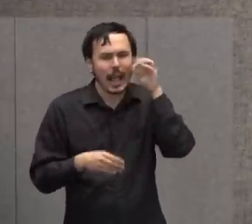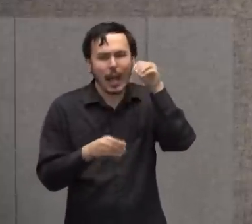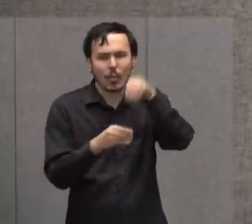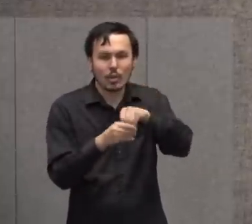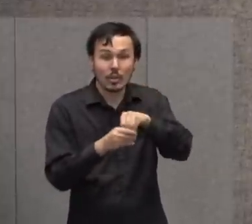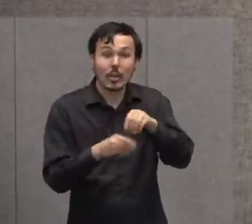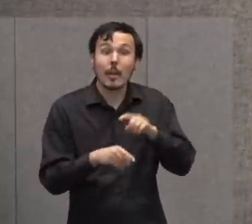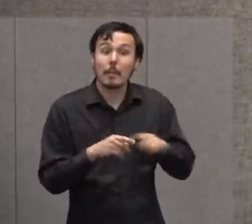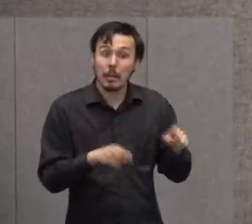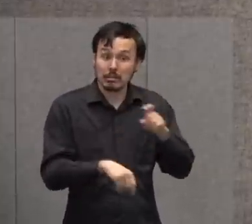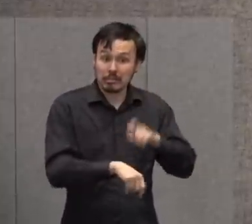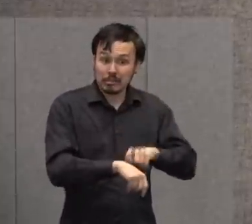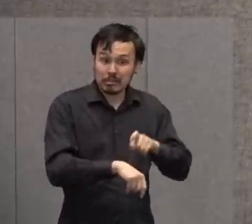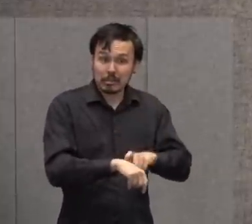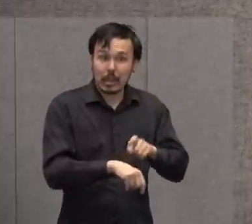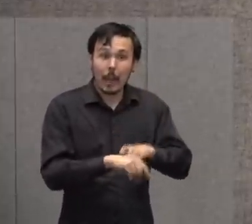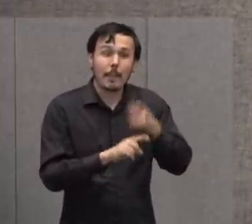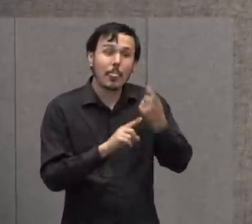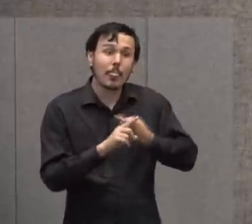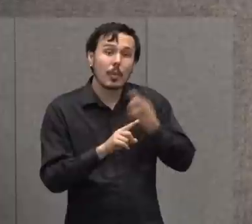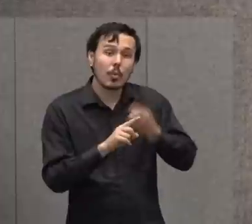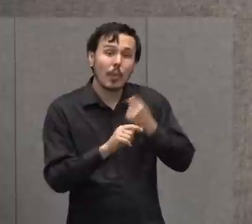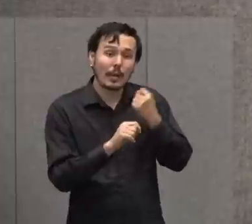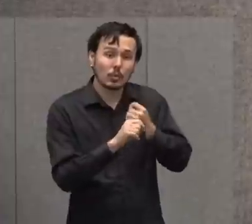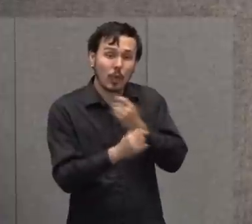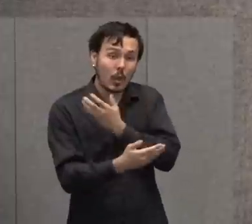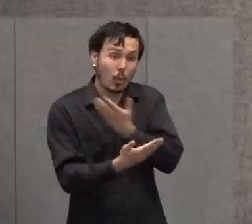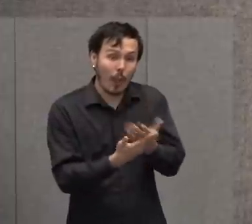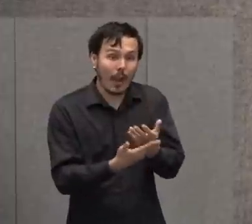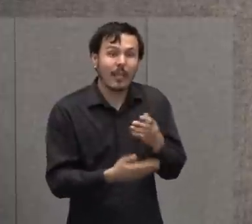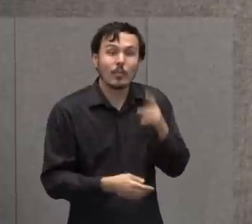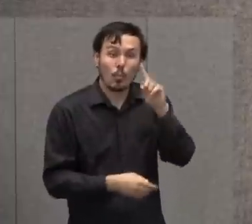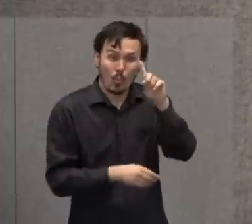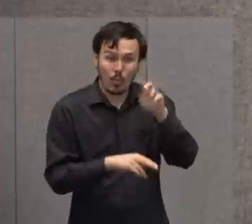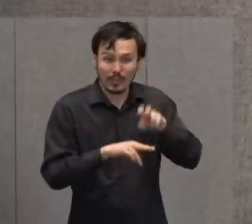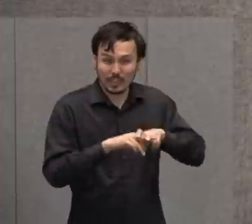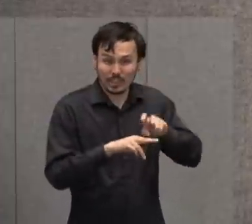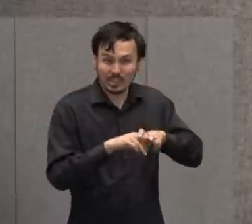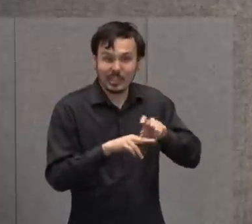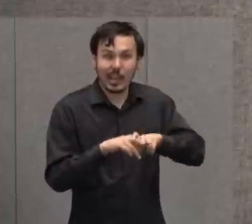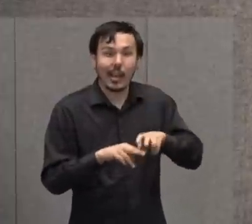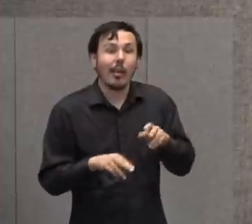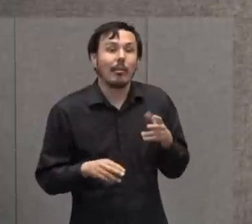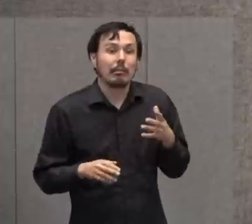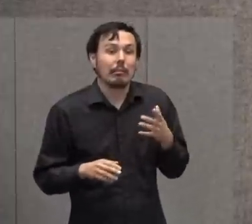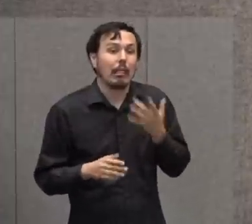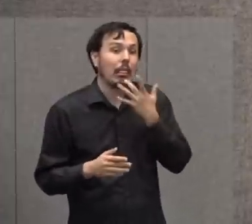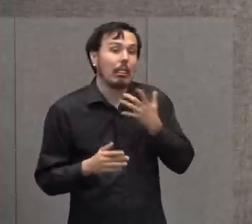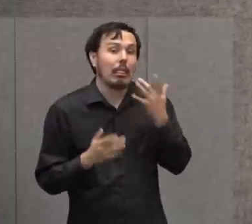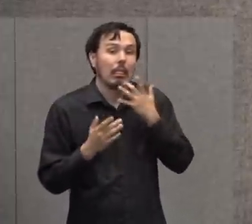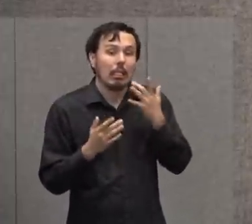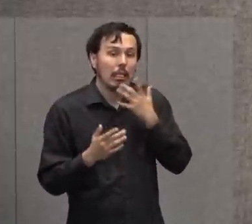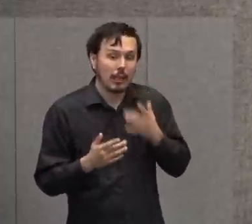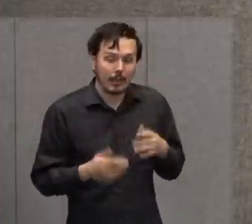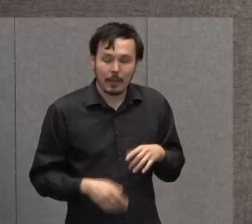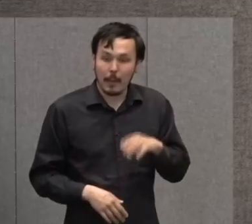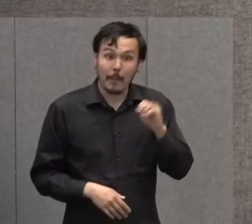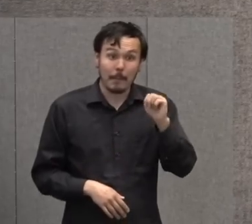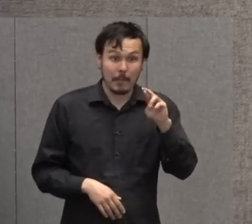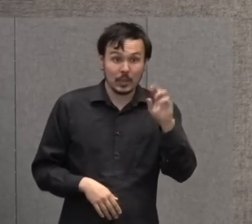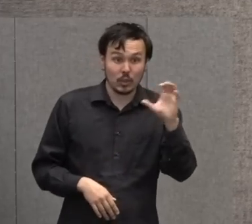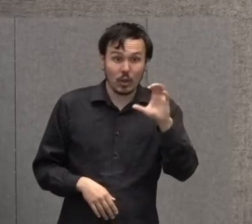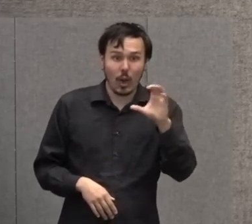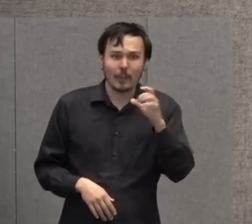But when the rental company arrived, they were 1 chair short. Don't worry, said Mr. Comfort. You'll think of something.